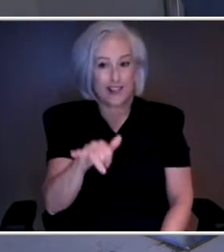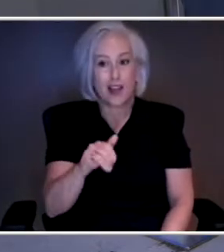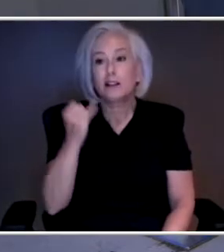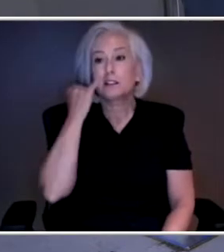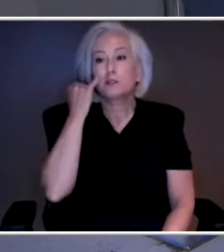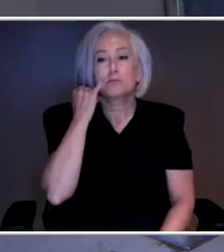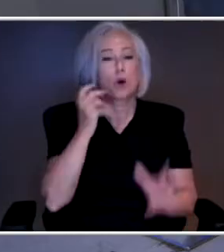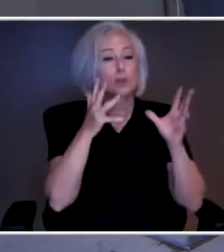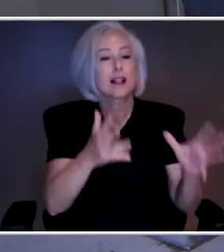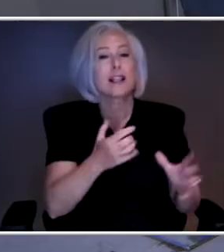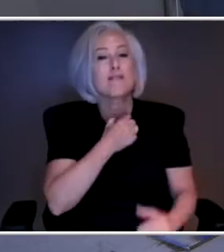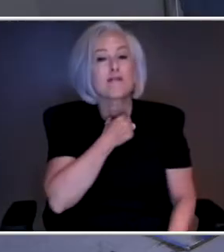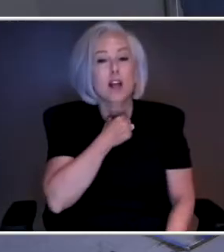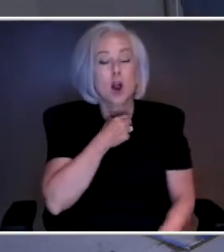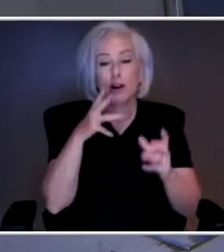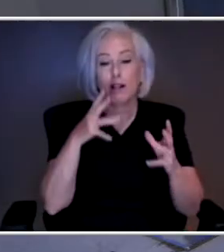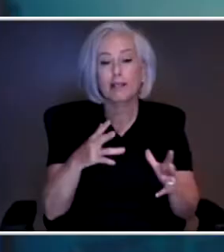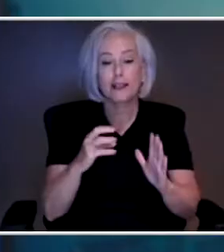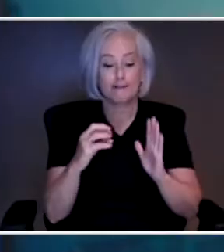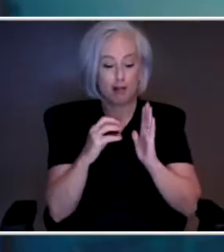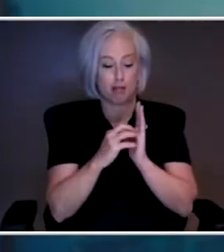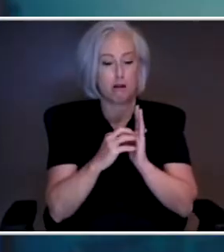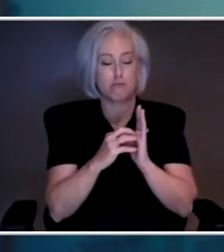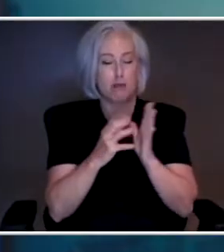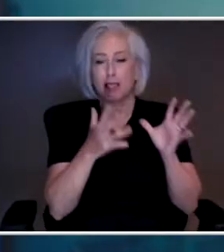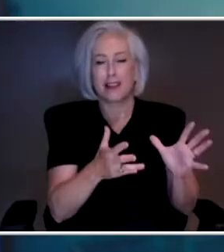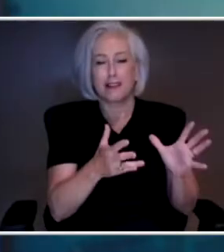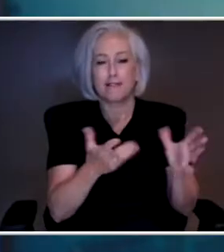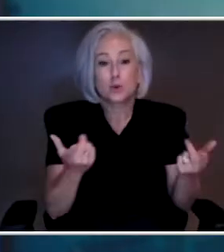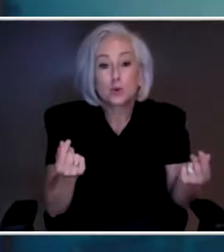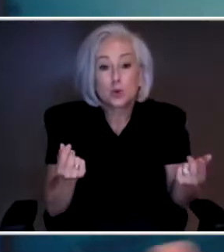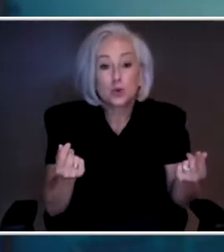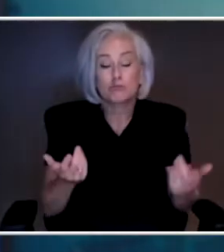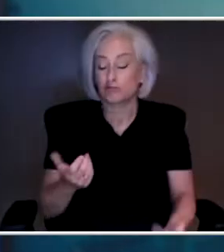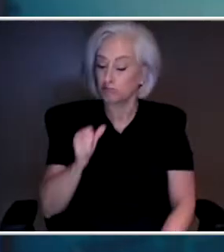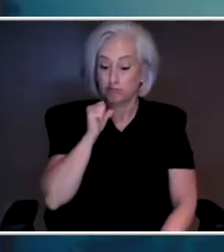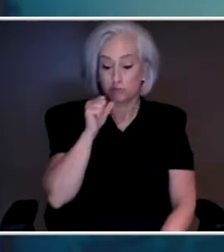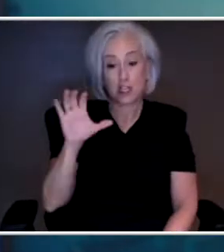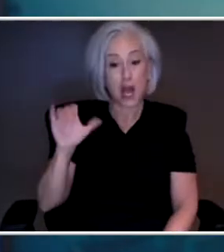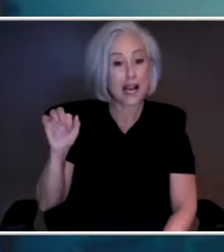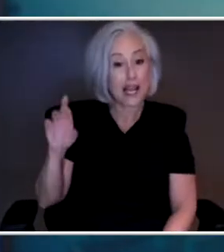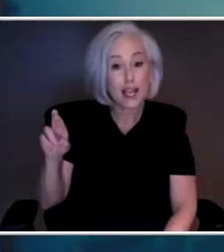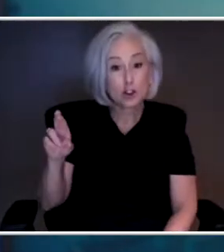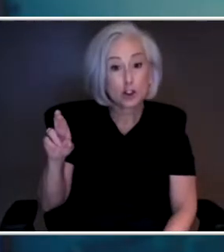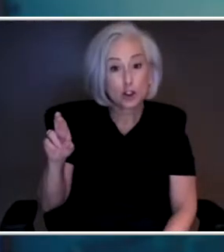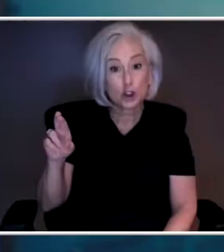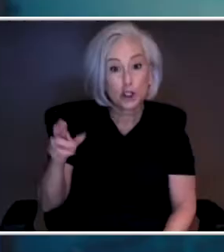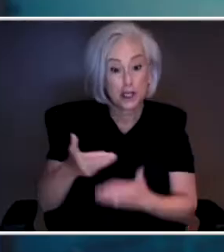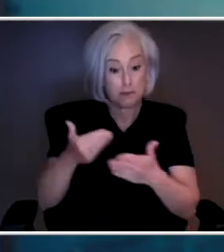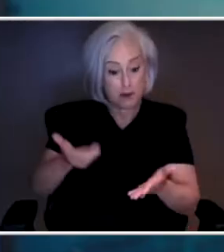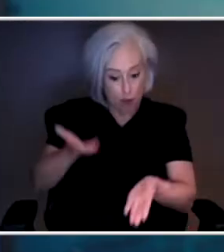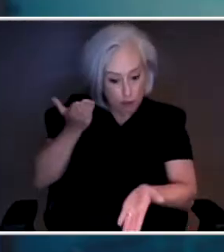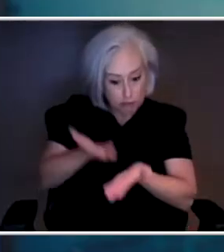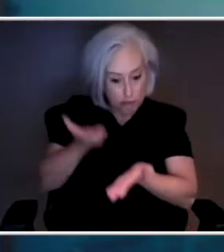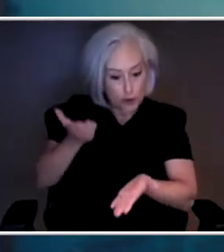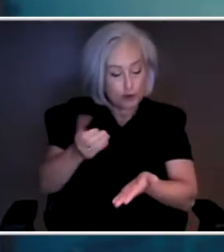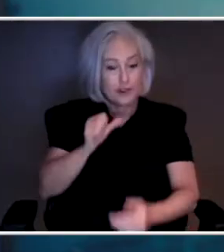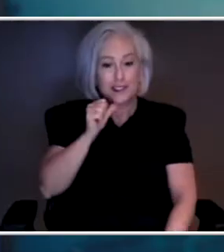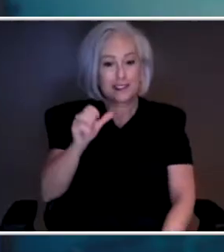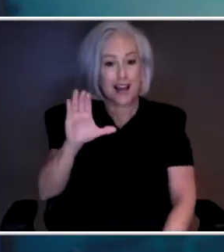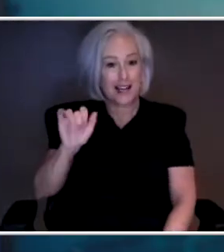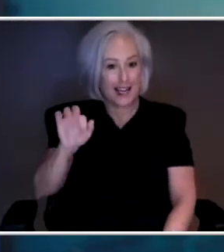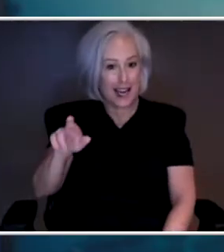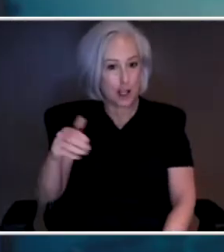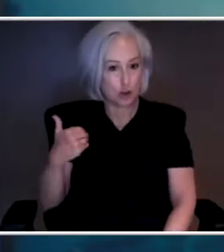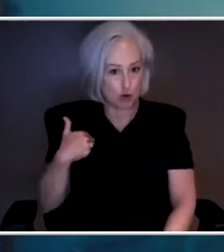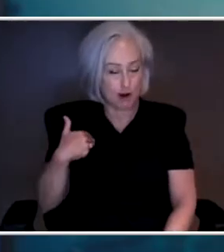alone? Yeah, so these things are not cancerous, and we before we do this procedure, we prove that it's not cancerous with a